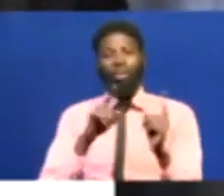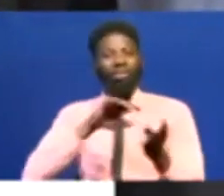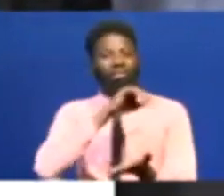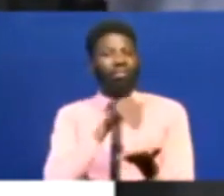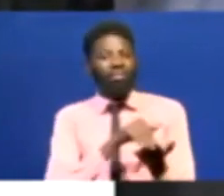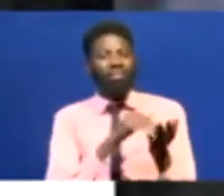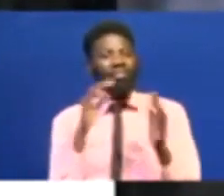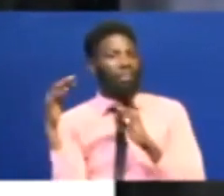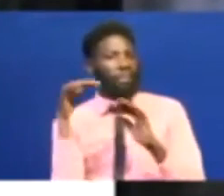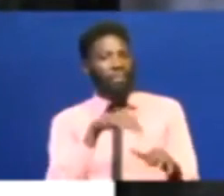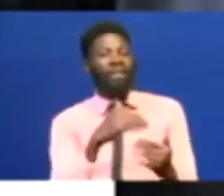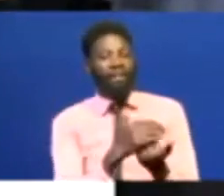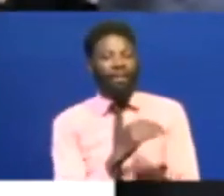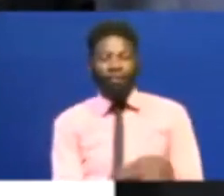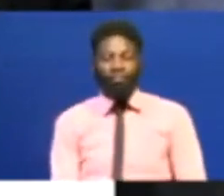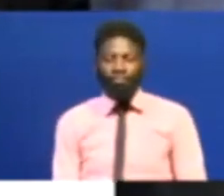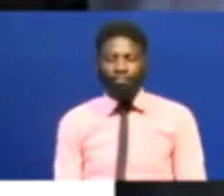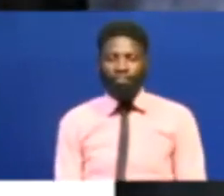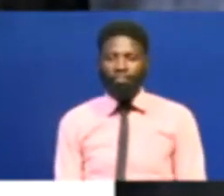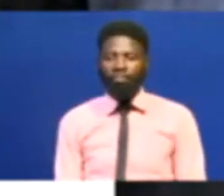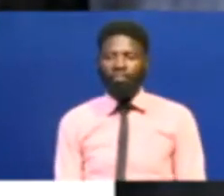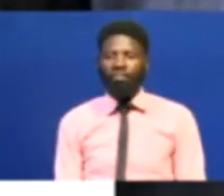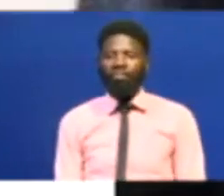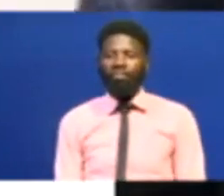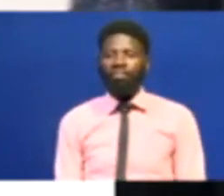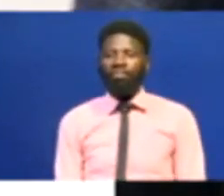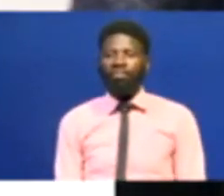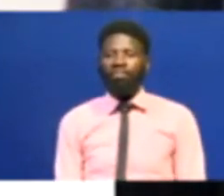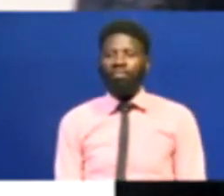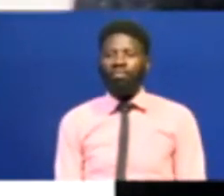Onsom, reporting for Lunchtime News.